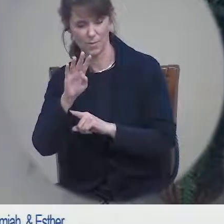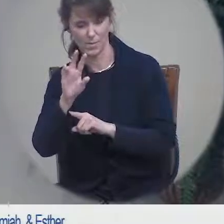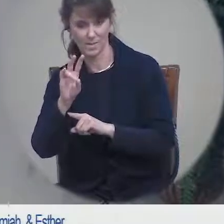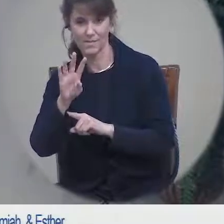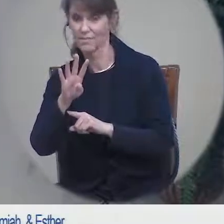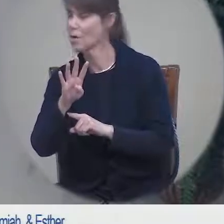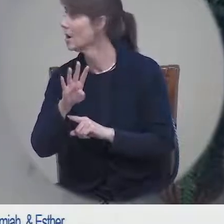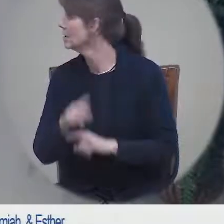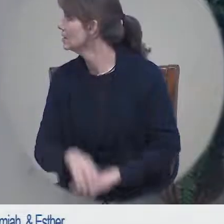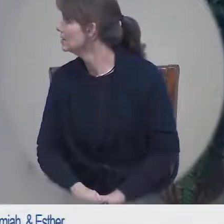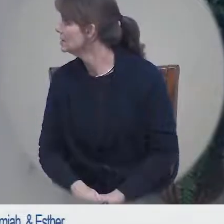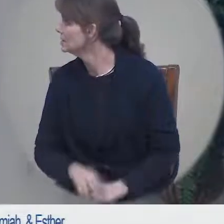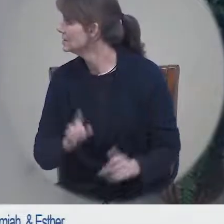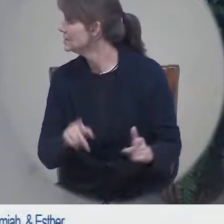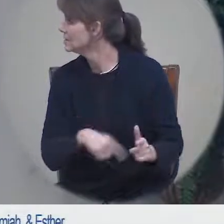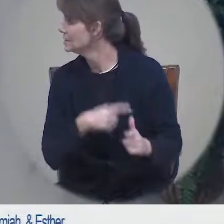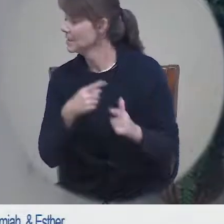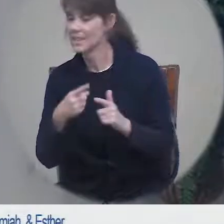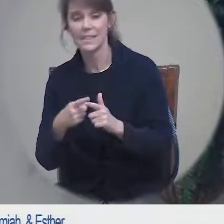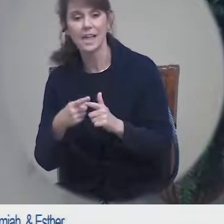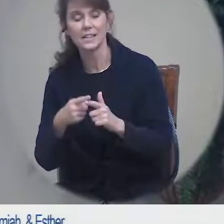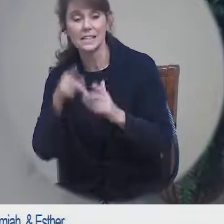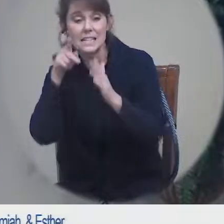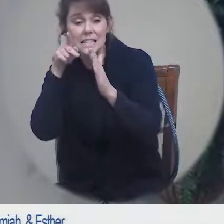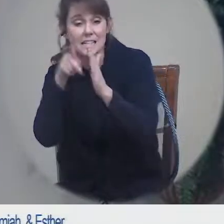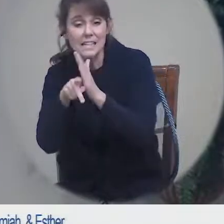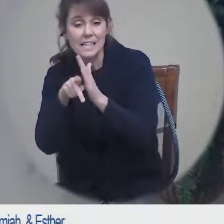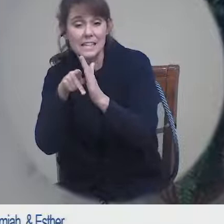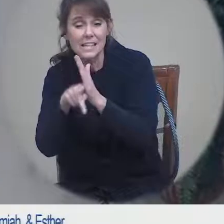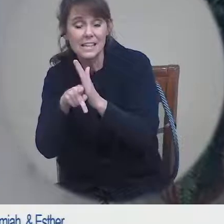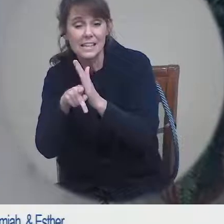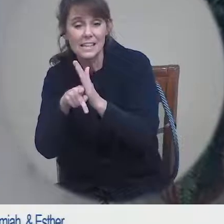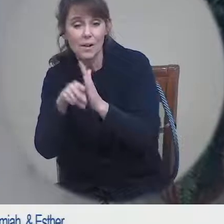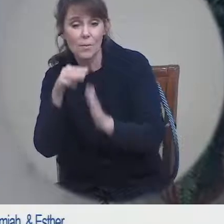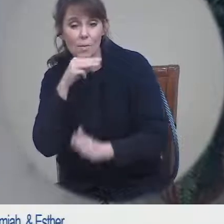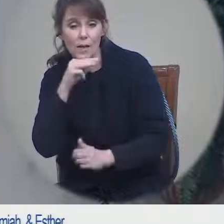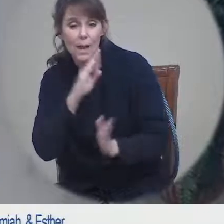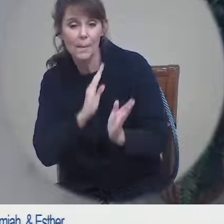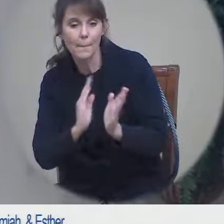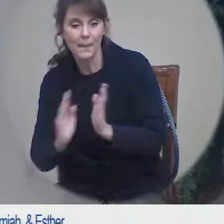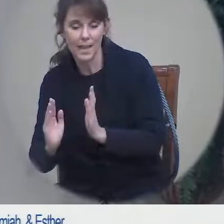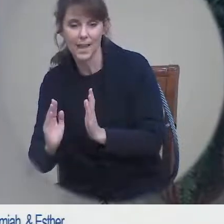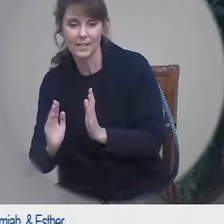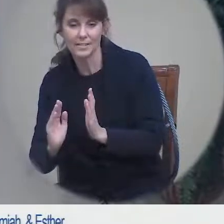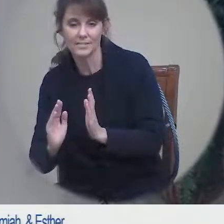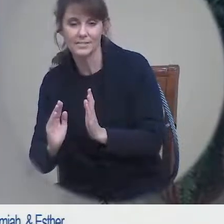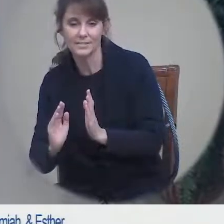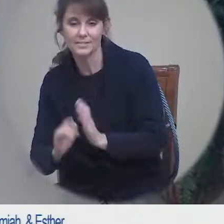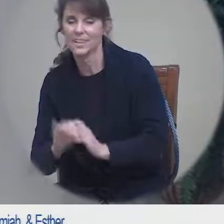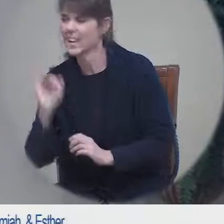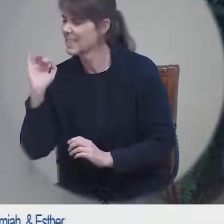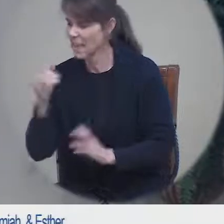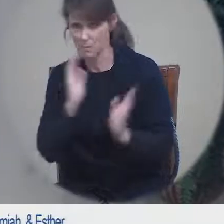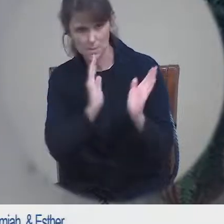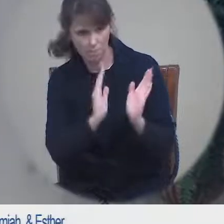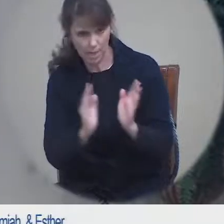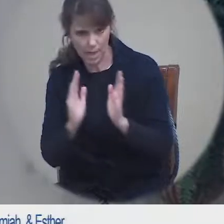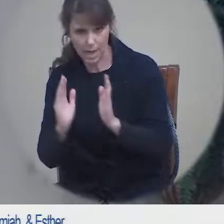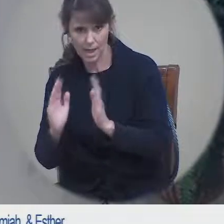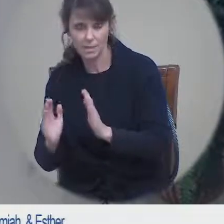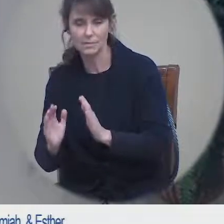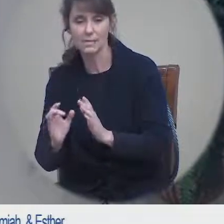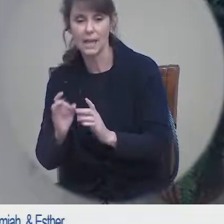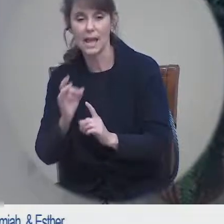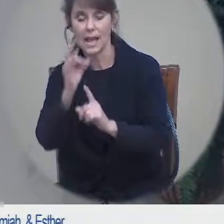then the execution was to be March the 13th of 473. So as you kind of put those together, the Jews had now 8 months